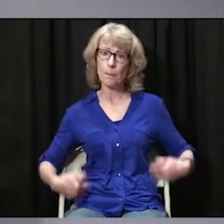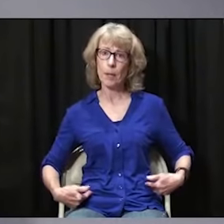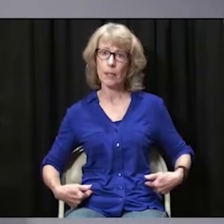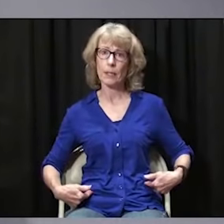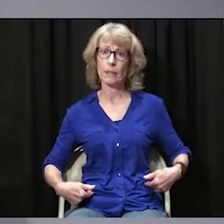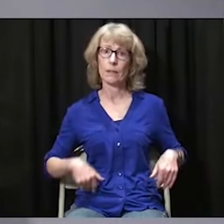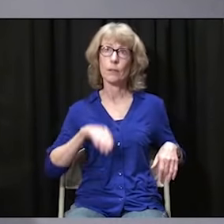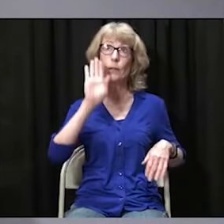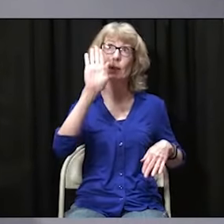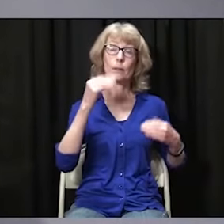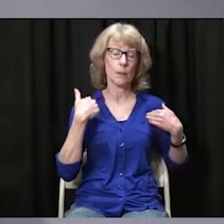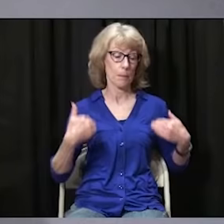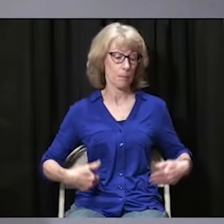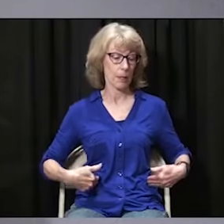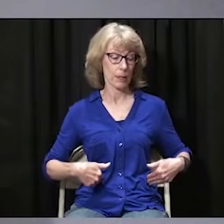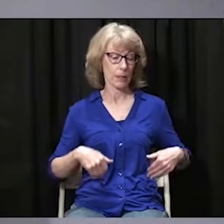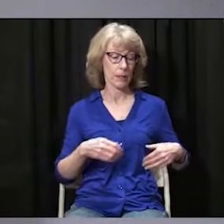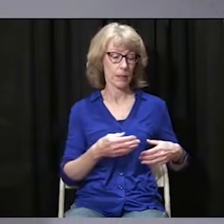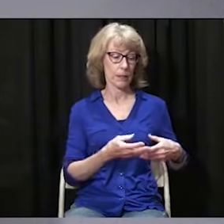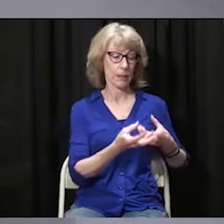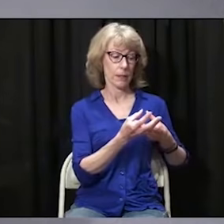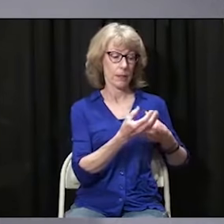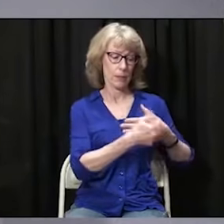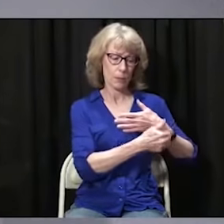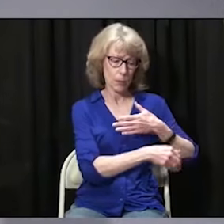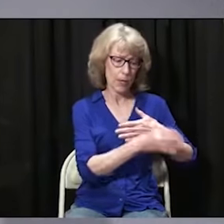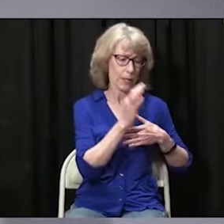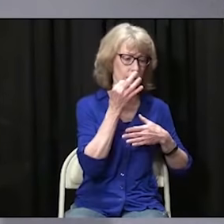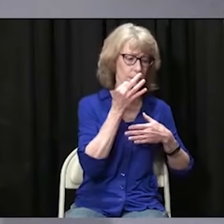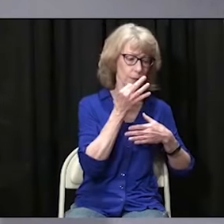take the body, Jesus, into the body,